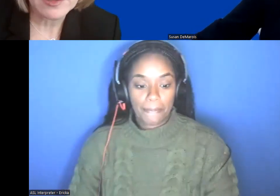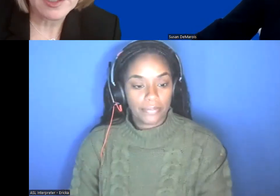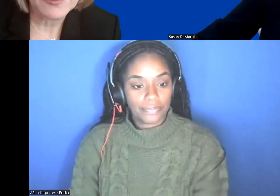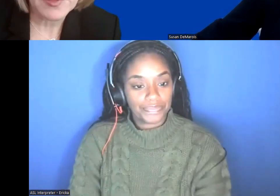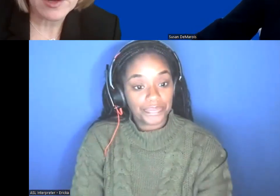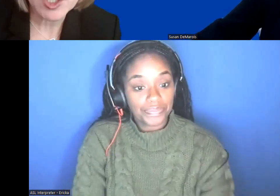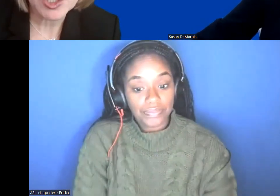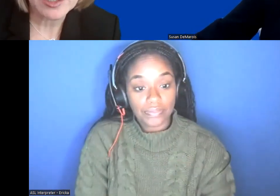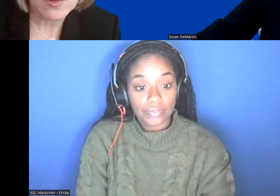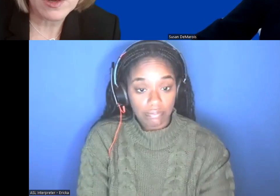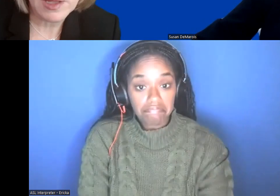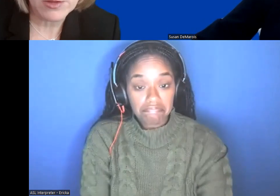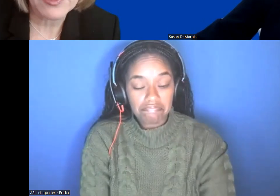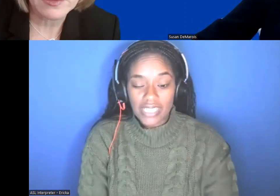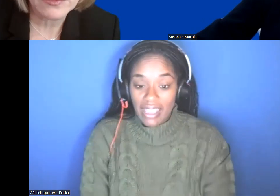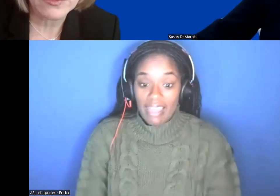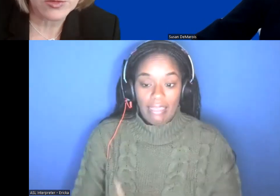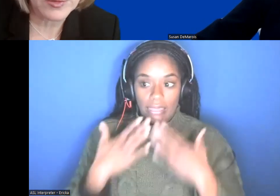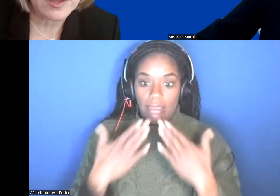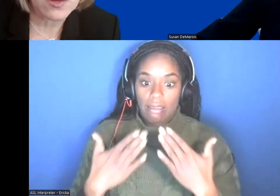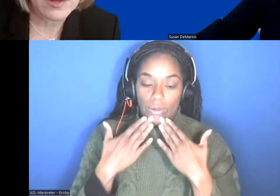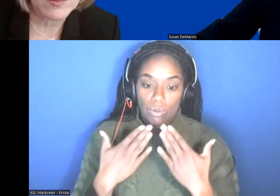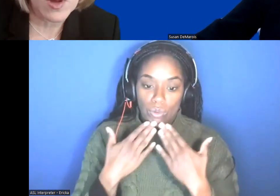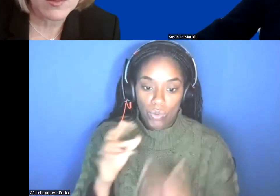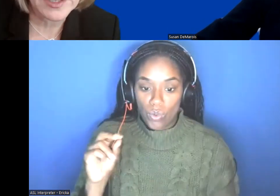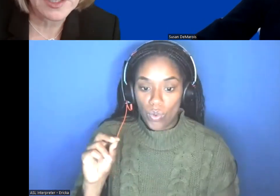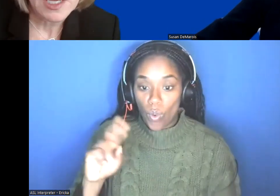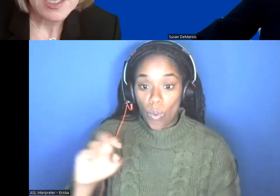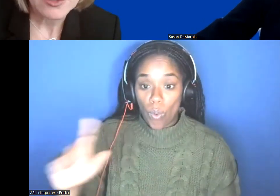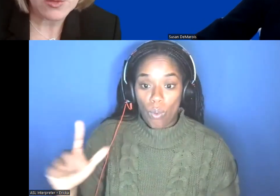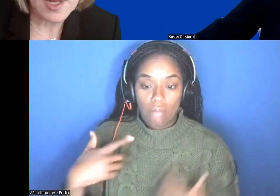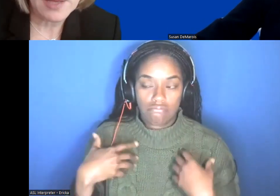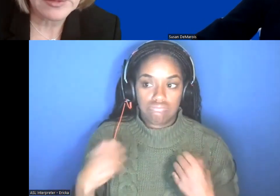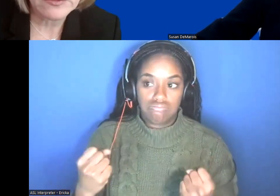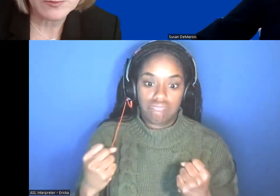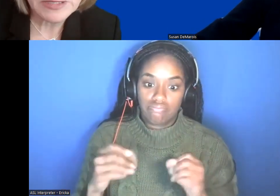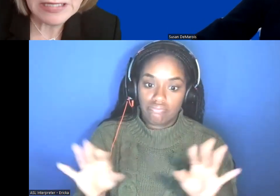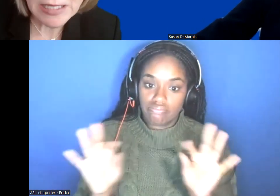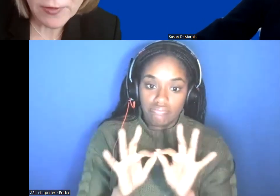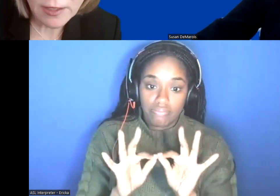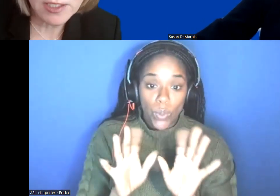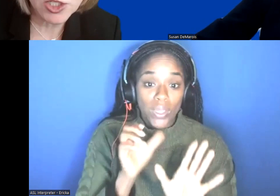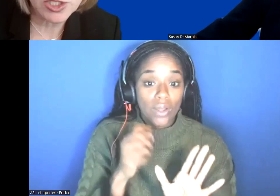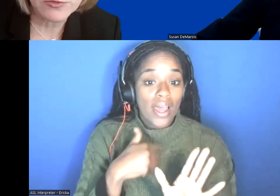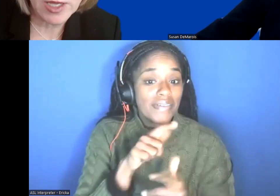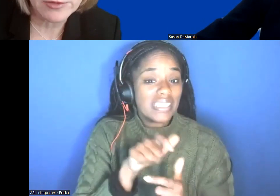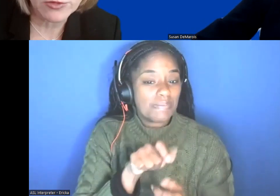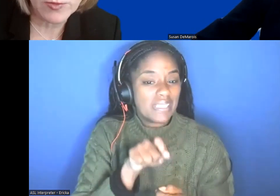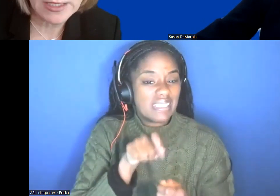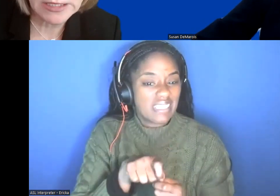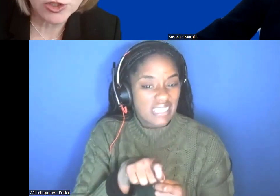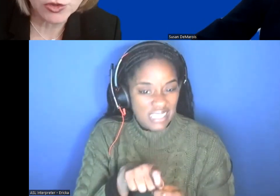Thank you, Elena, for that question. Oral health is so critical. And while we don't have a specific initiative